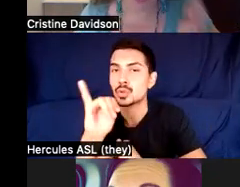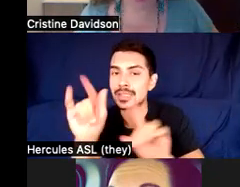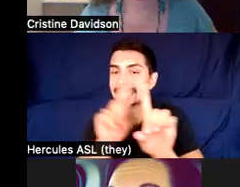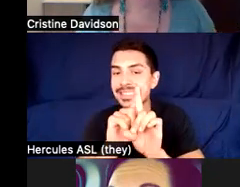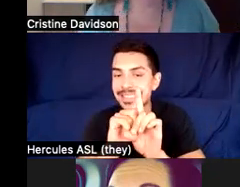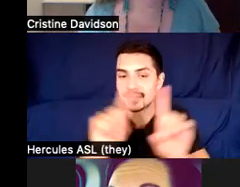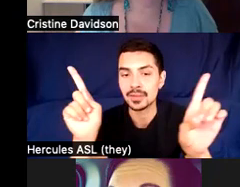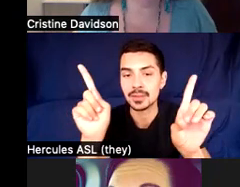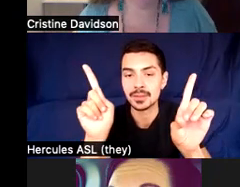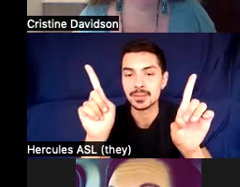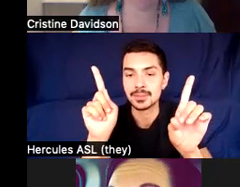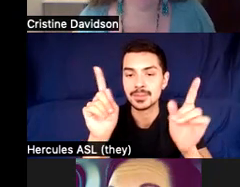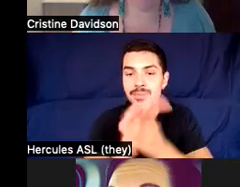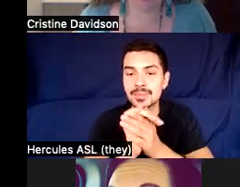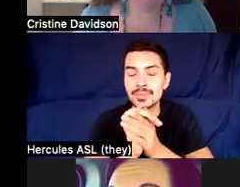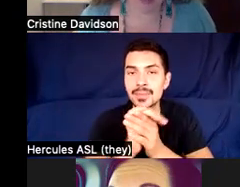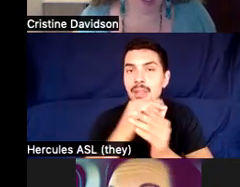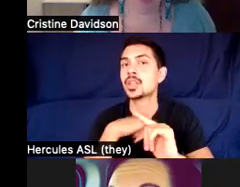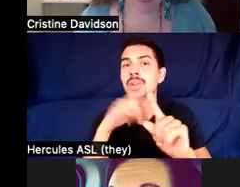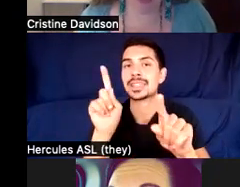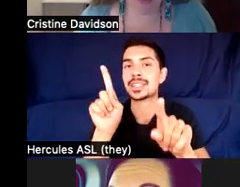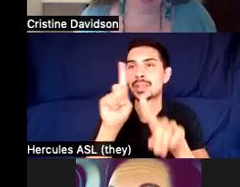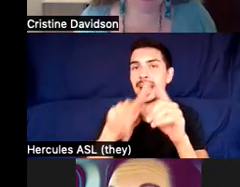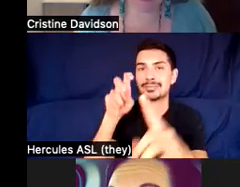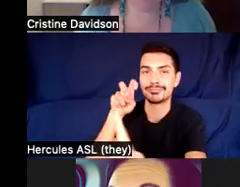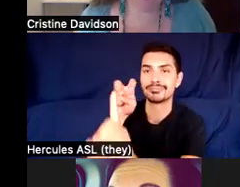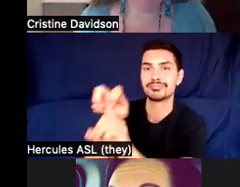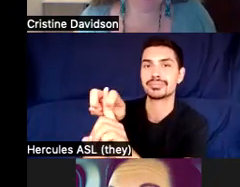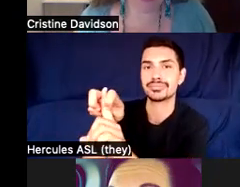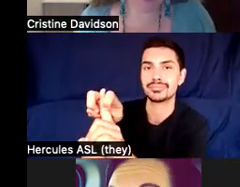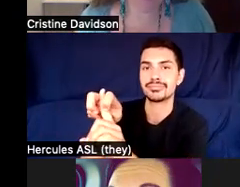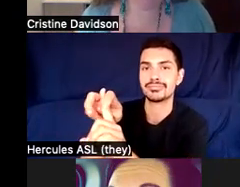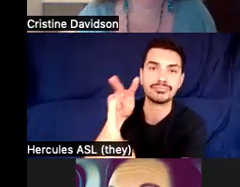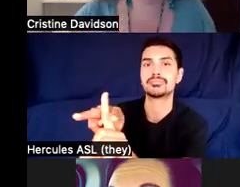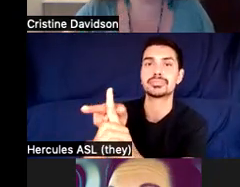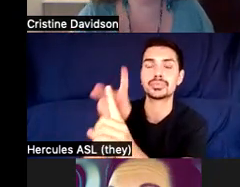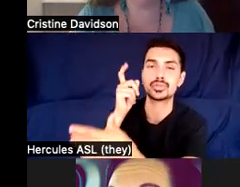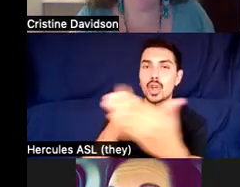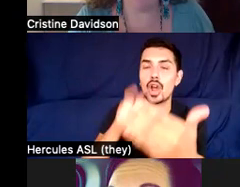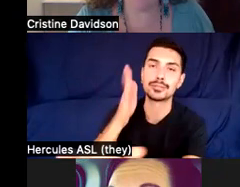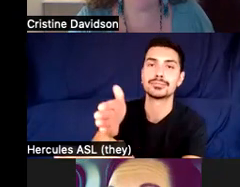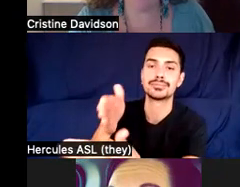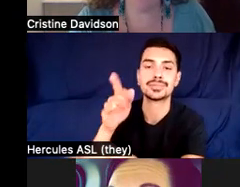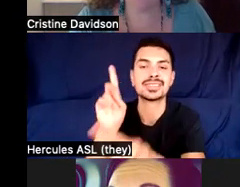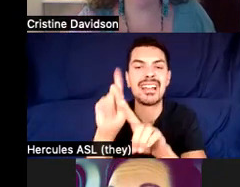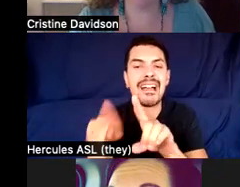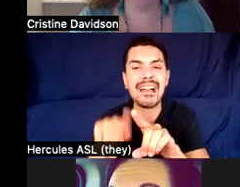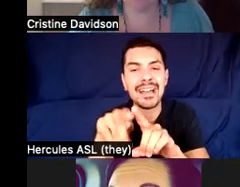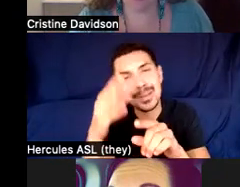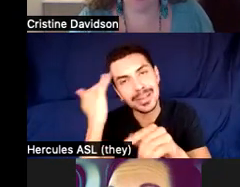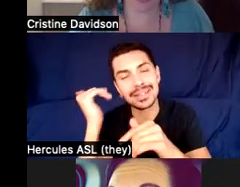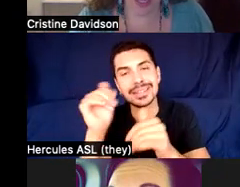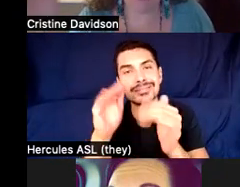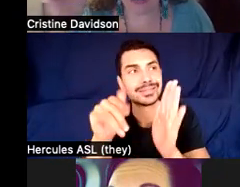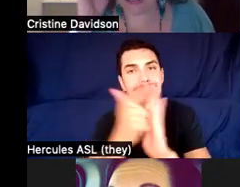press charges, it may not go anywhere if the statute of limitations is passed, but our advocacy, we still